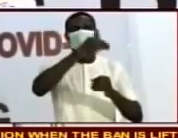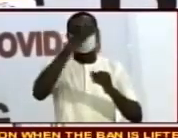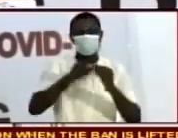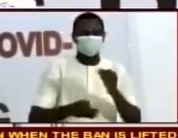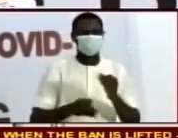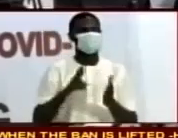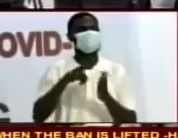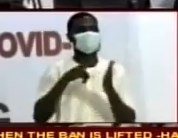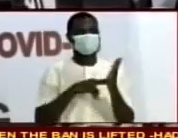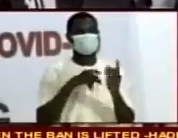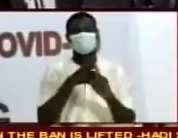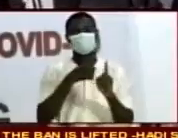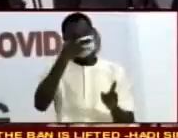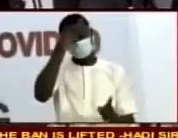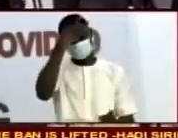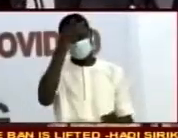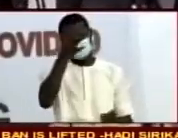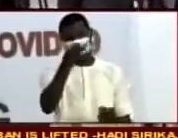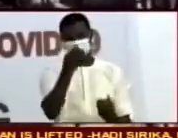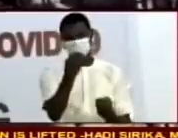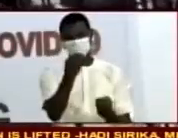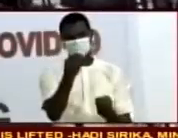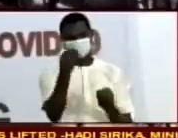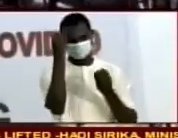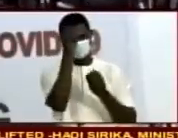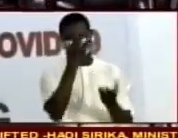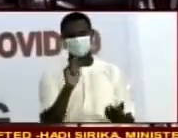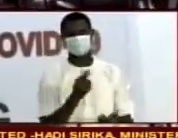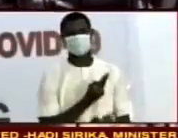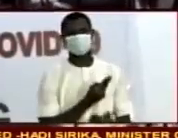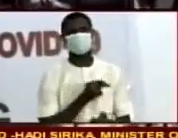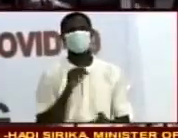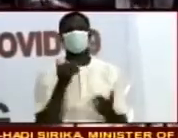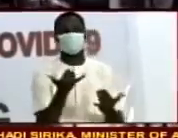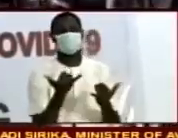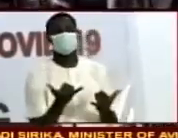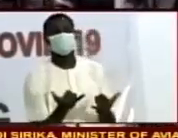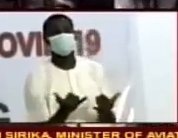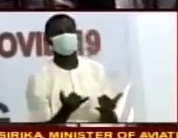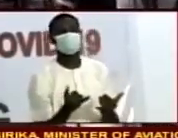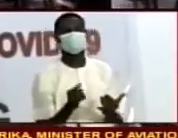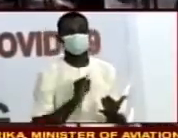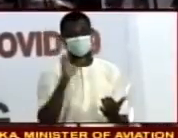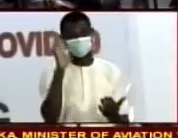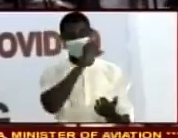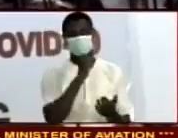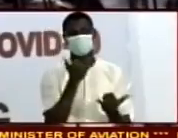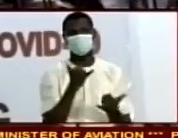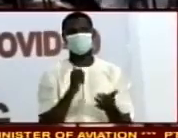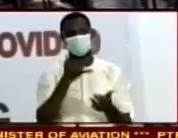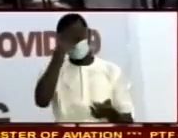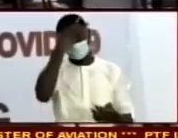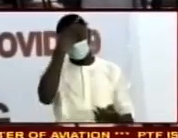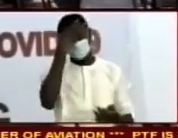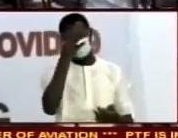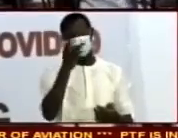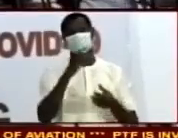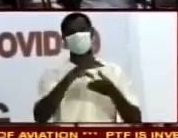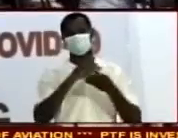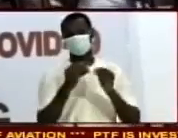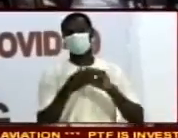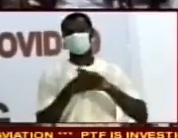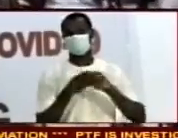Okay, yes, okay, yeah, all right, good, I saw that. Thank you, I missed it. Now, as far as Kano is concerned, the ones